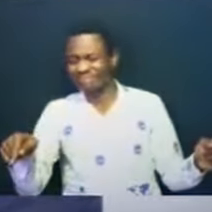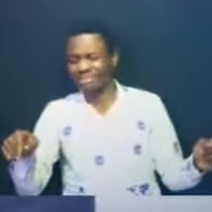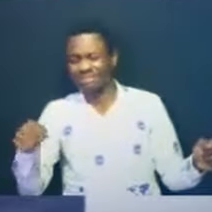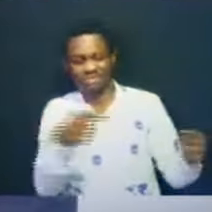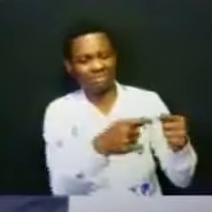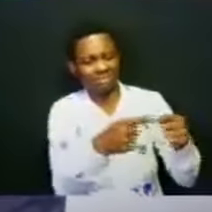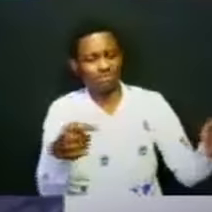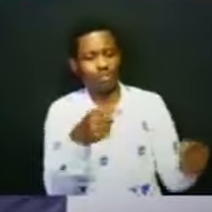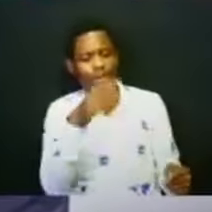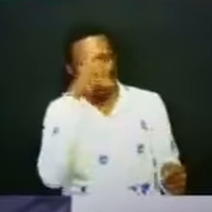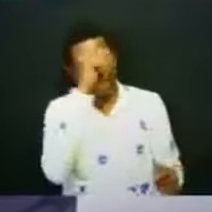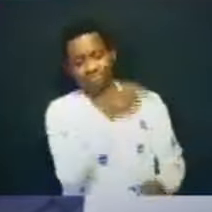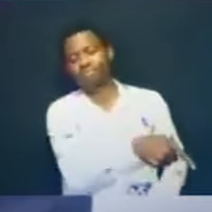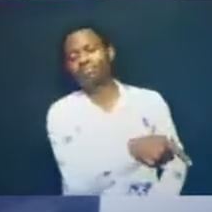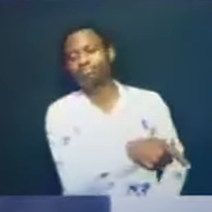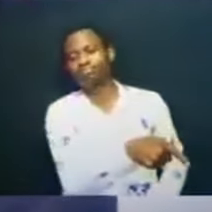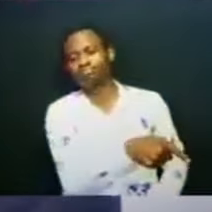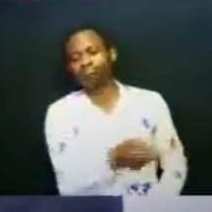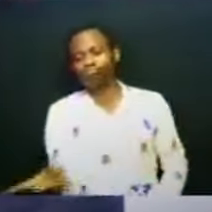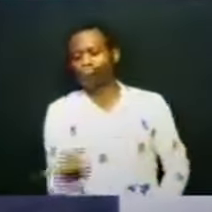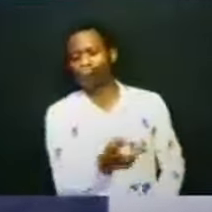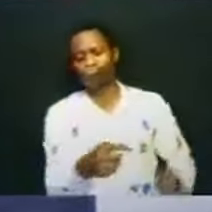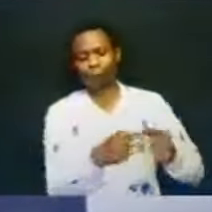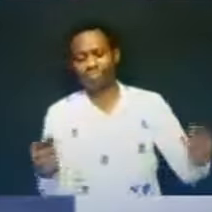when they were far